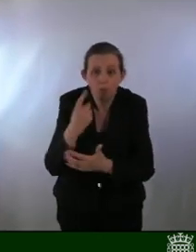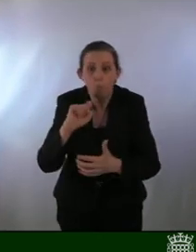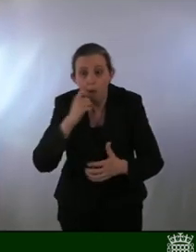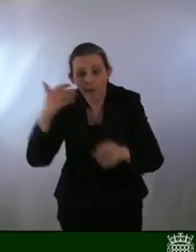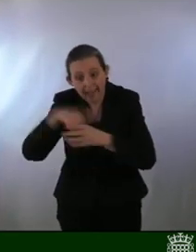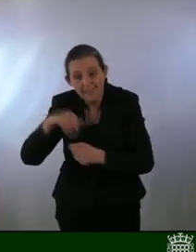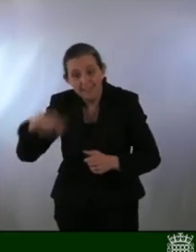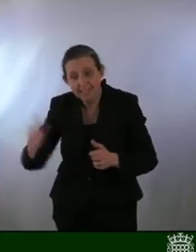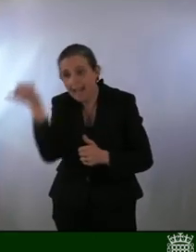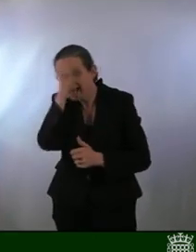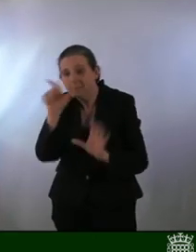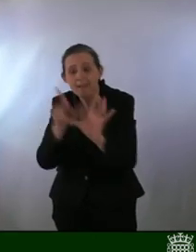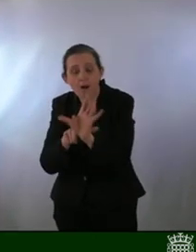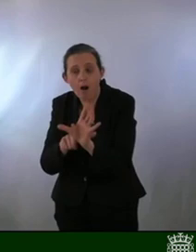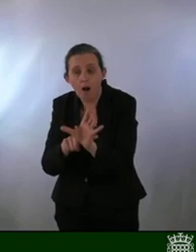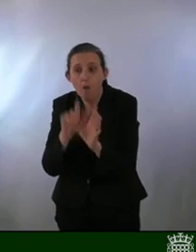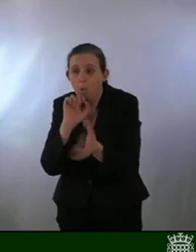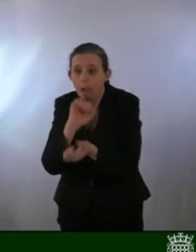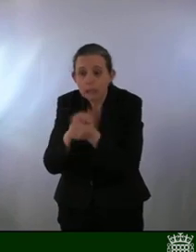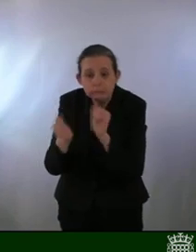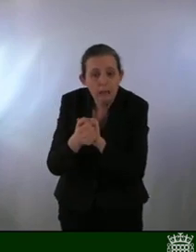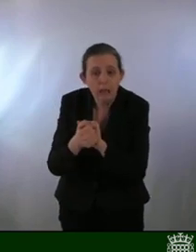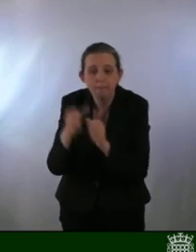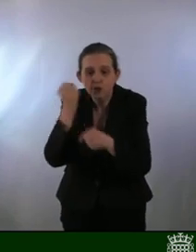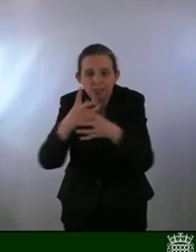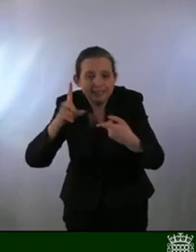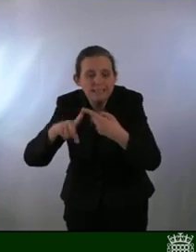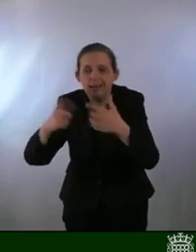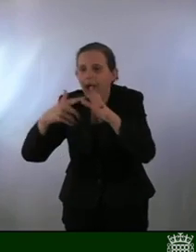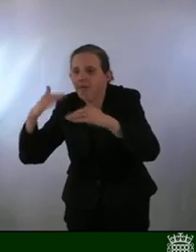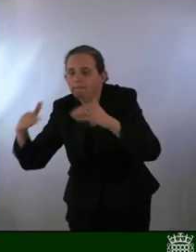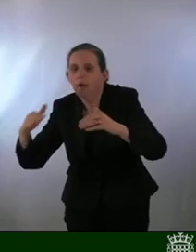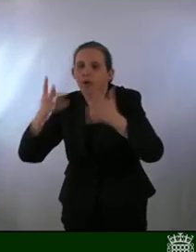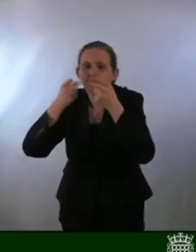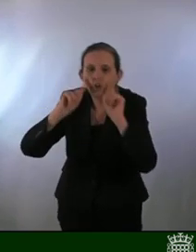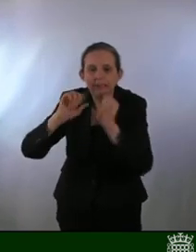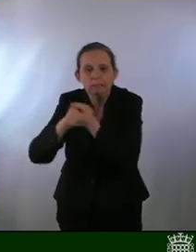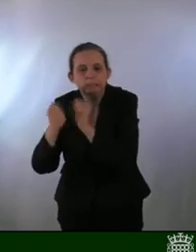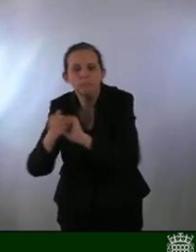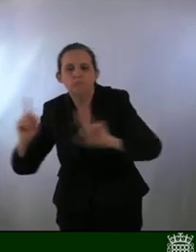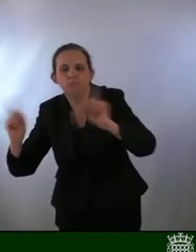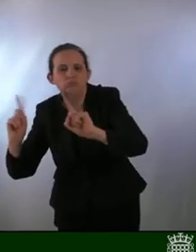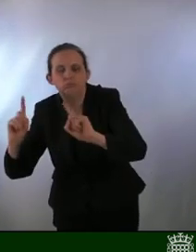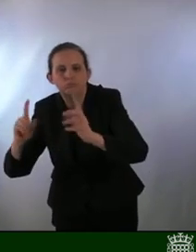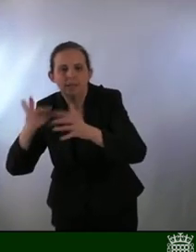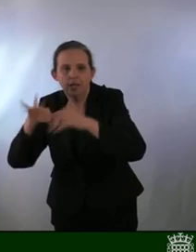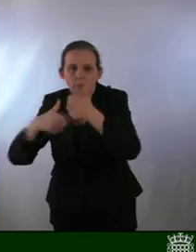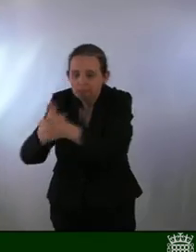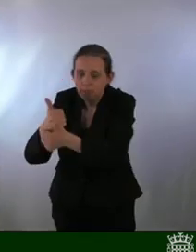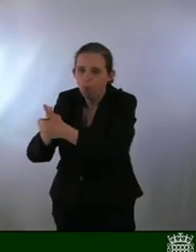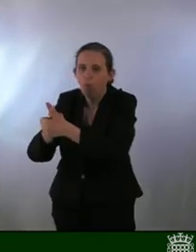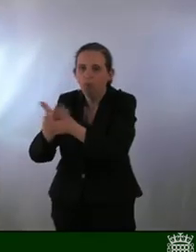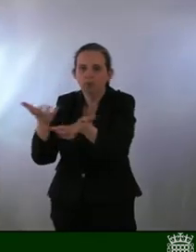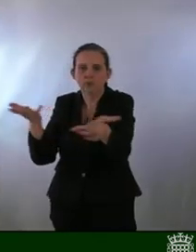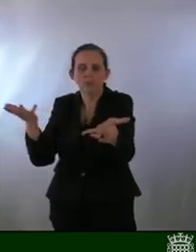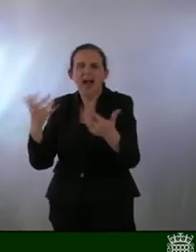this academic year? And would he also reassure the House that in the event of school closures, there's provision in place to feed those children who are currently in receipt